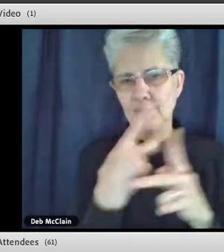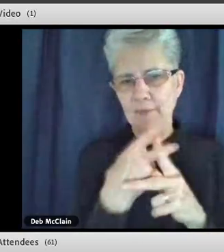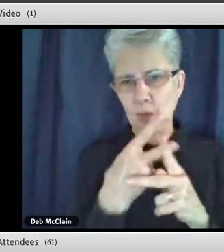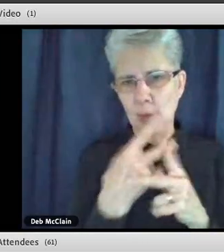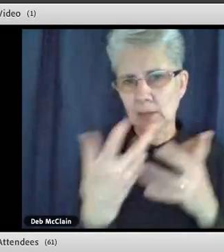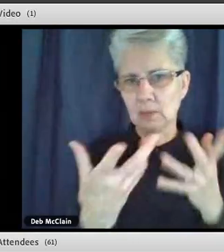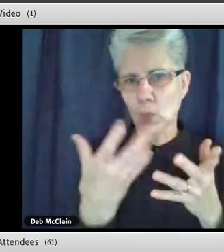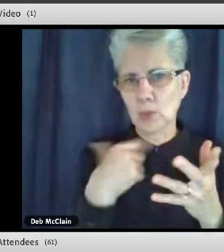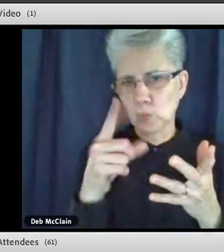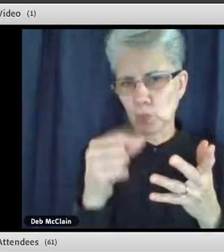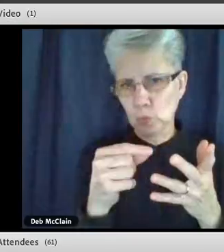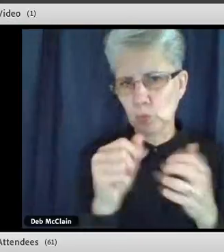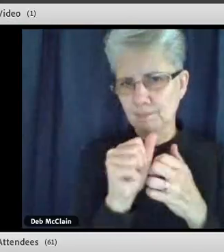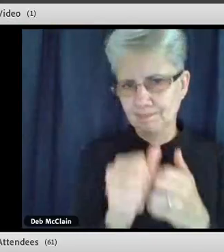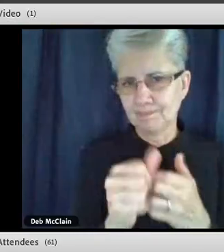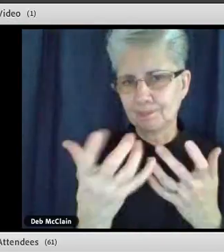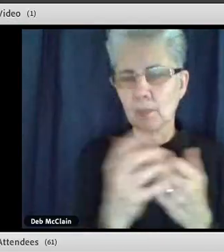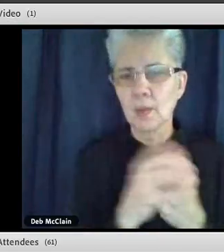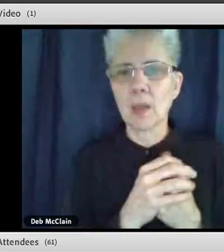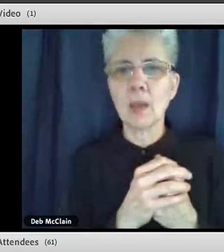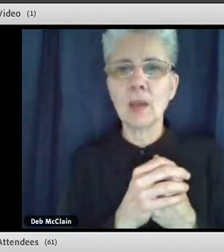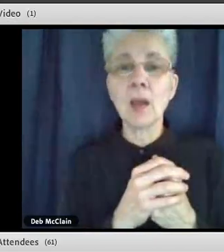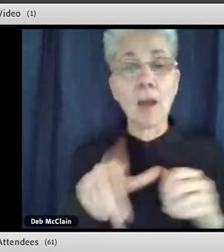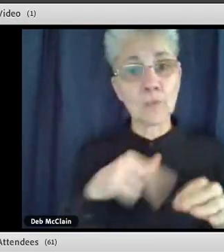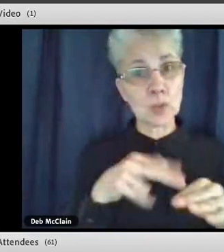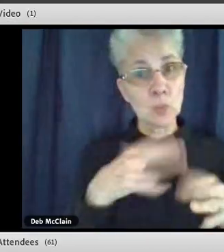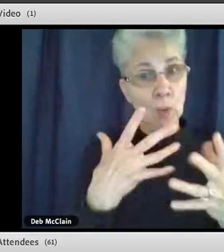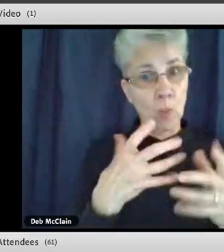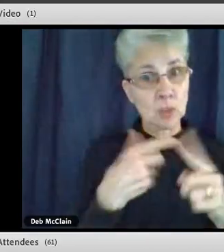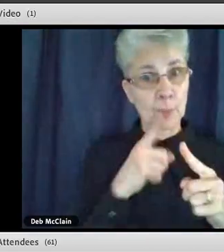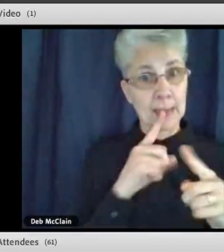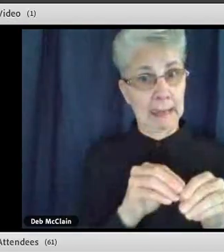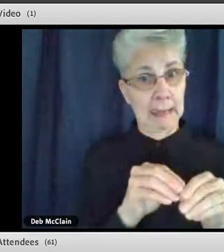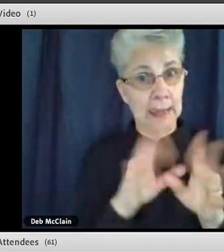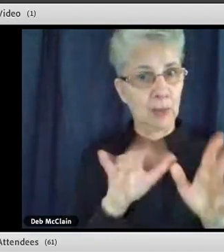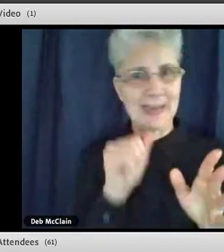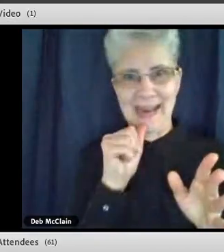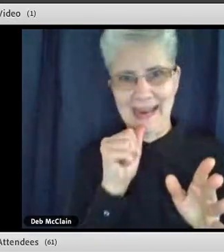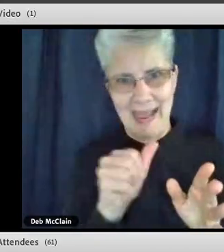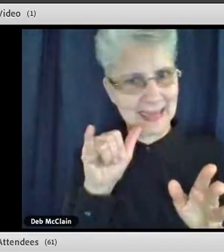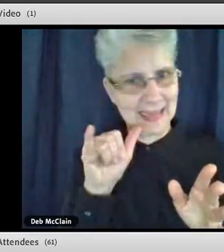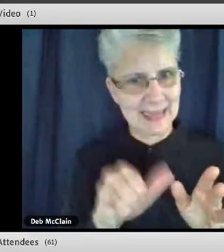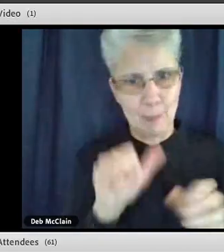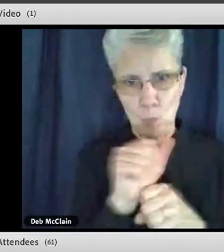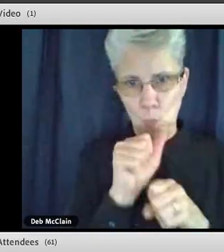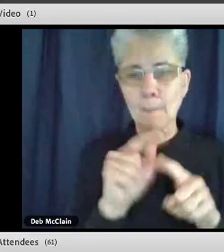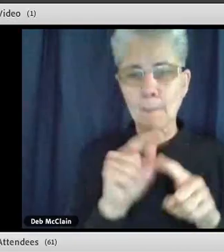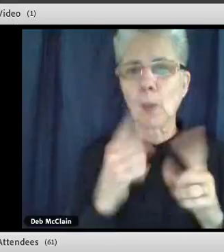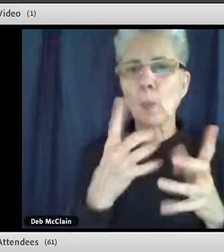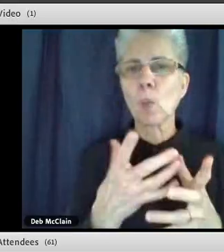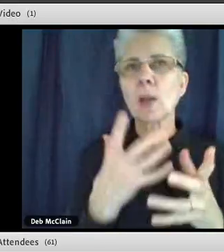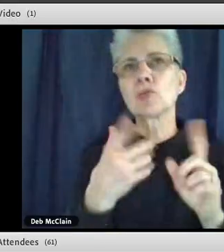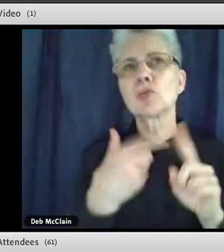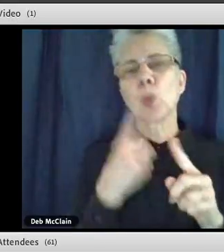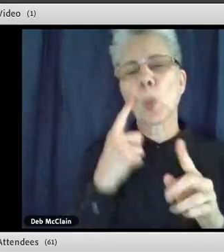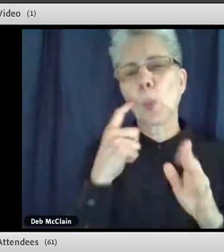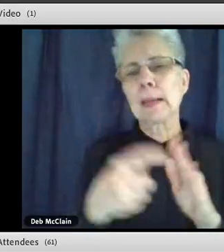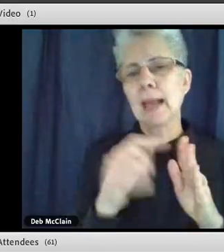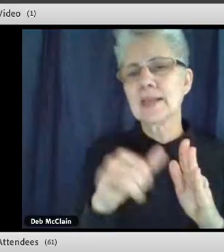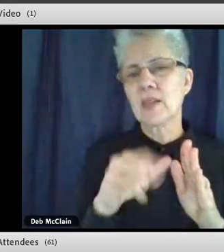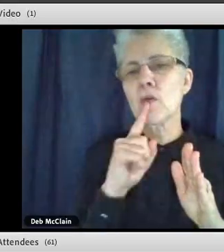should do, right? So because yeah, we want to make it clear that this is not the same work, but we want to recognize that there is